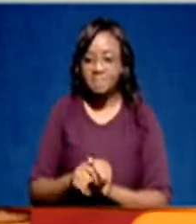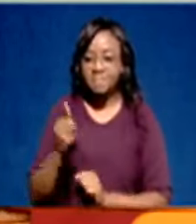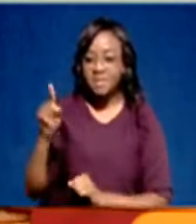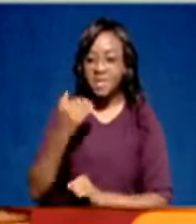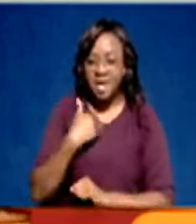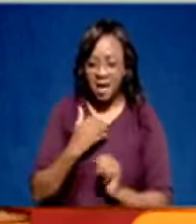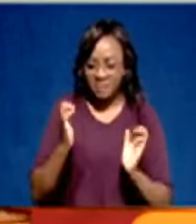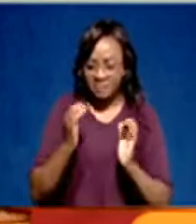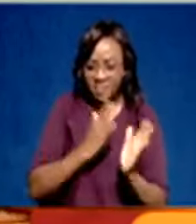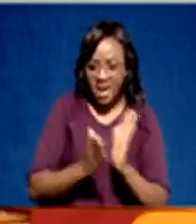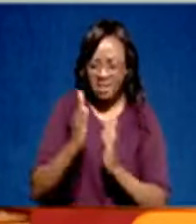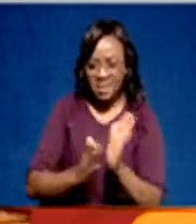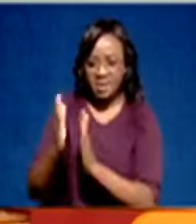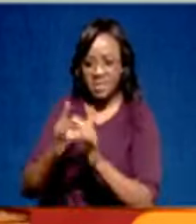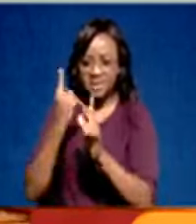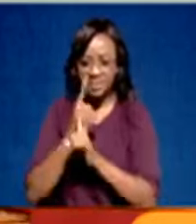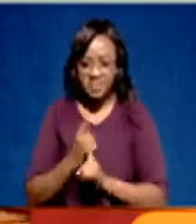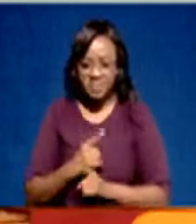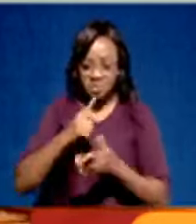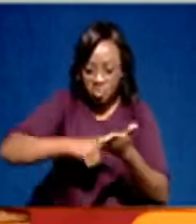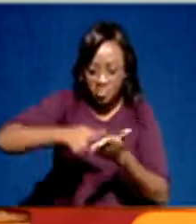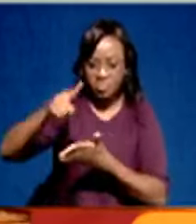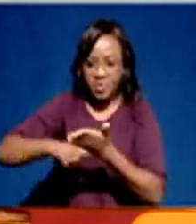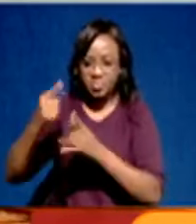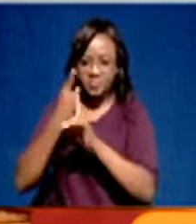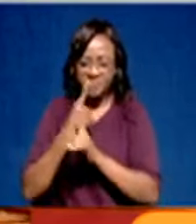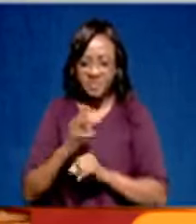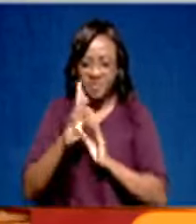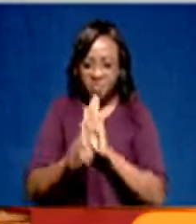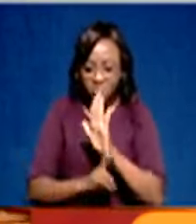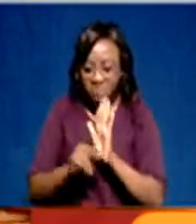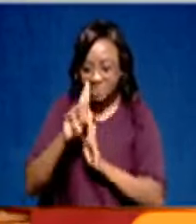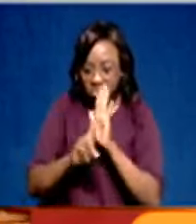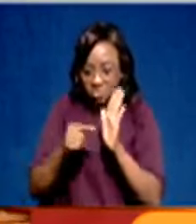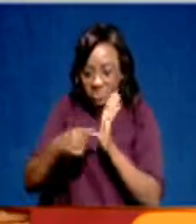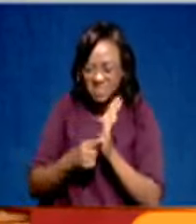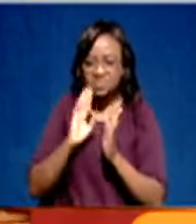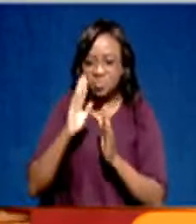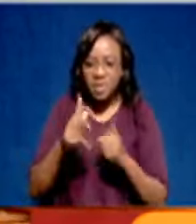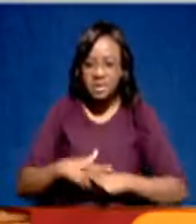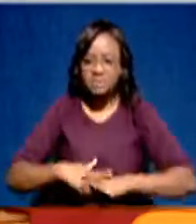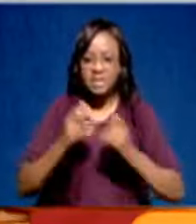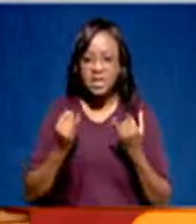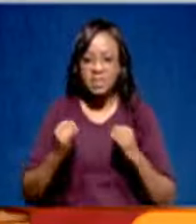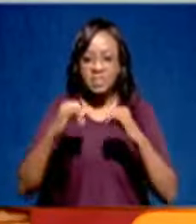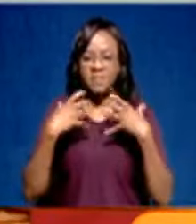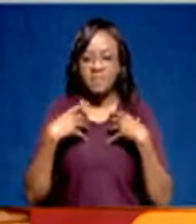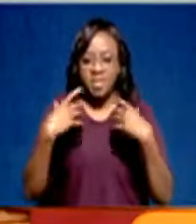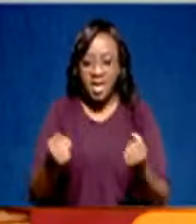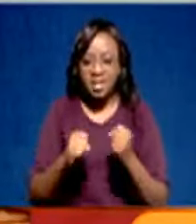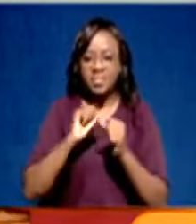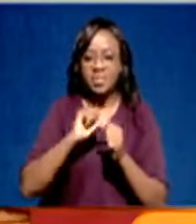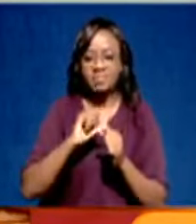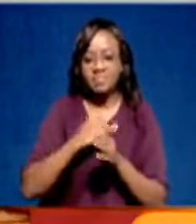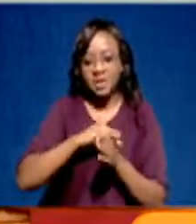events to fast-track formulation and approval of regulation that will culminate in the operalisation of the Health Authority and the